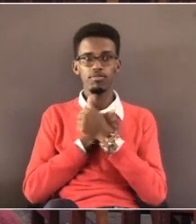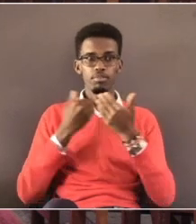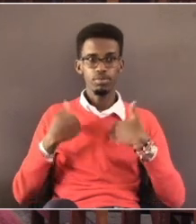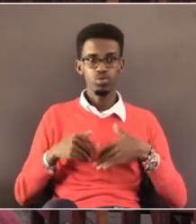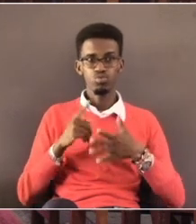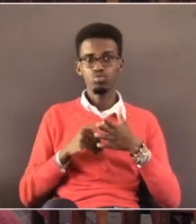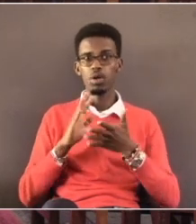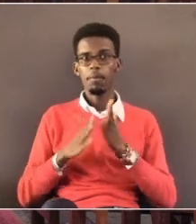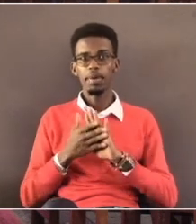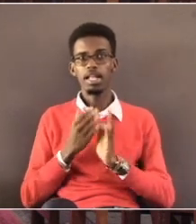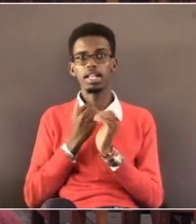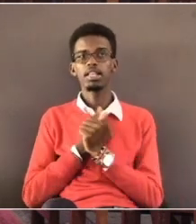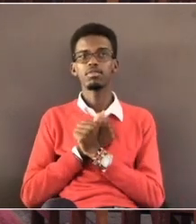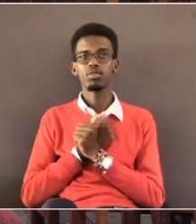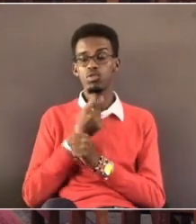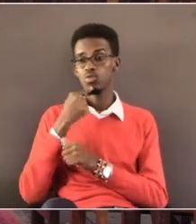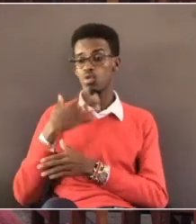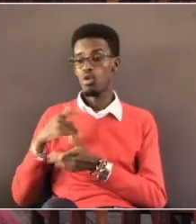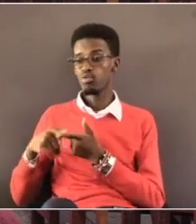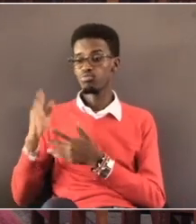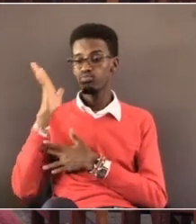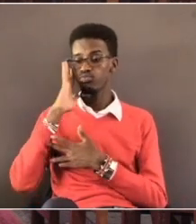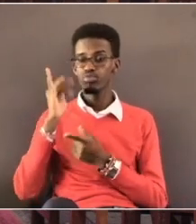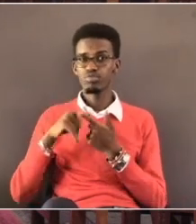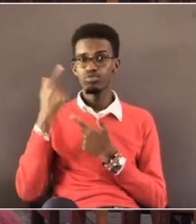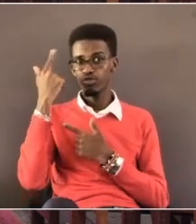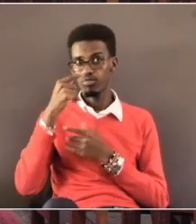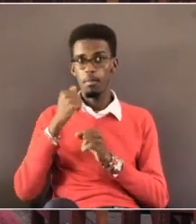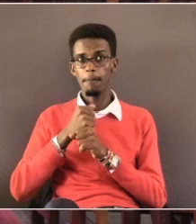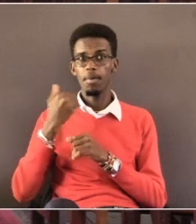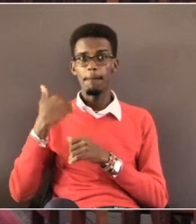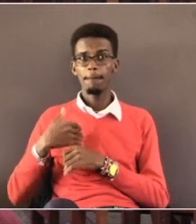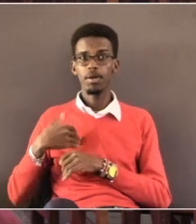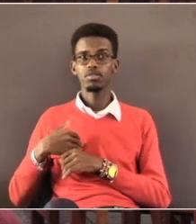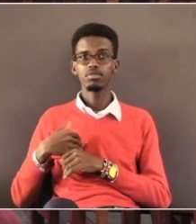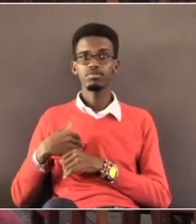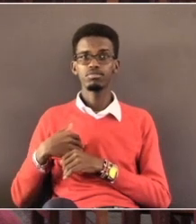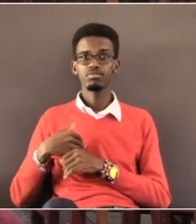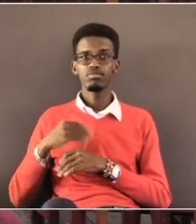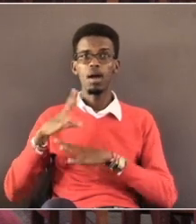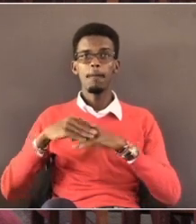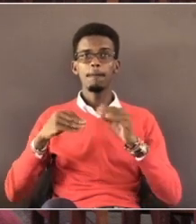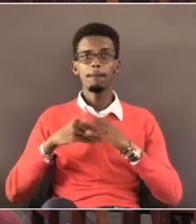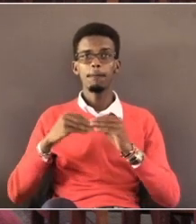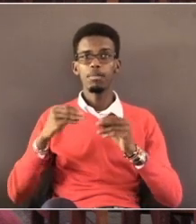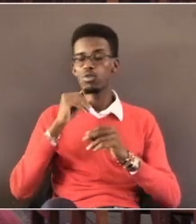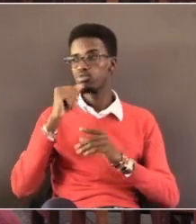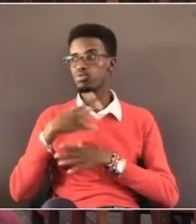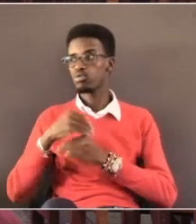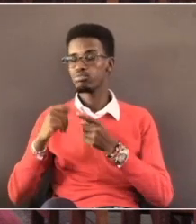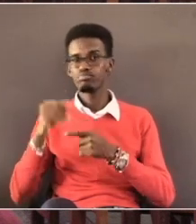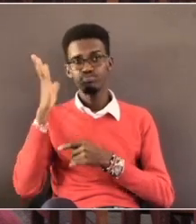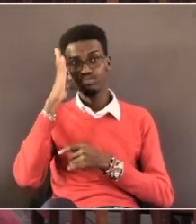way you want to be loved. So if you want a smack on the face, create your own person. Don't go smacking someone